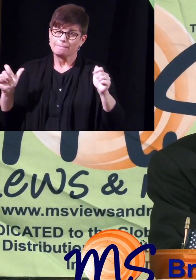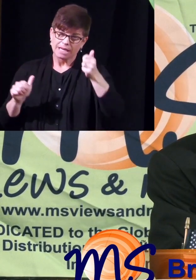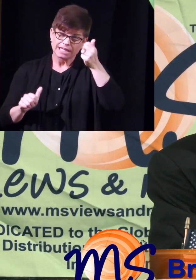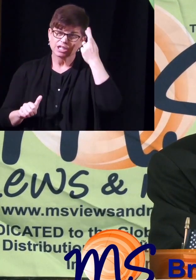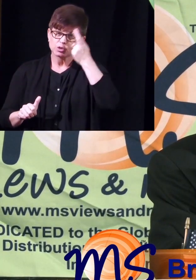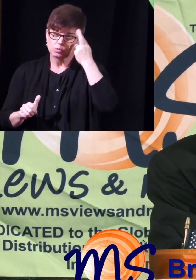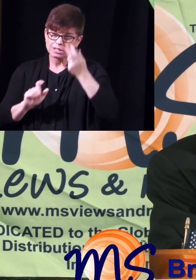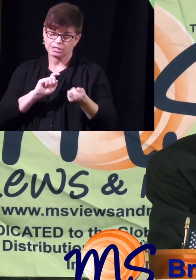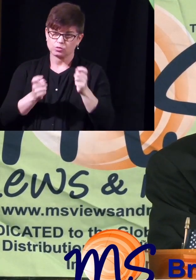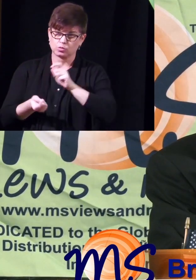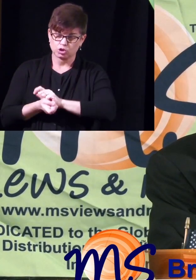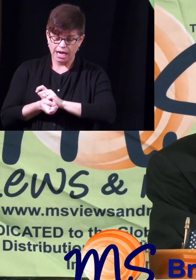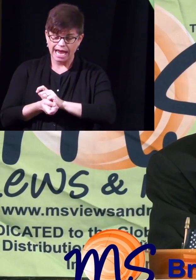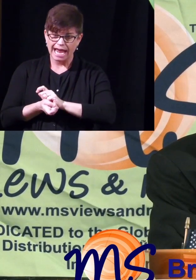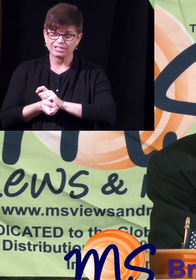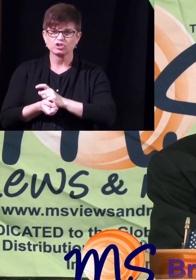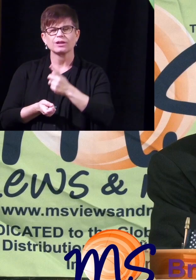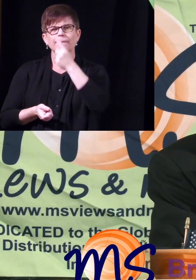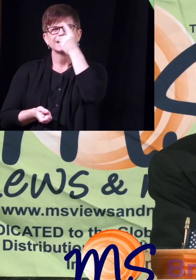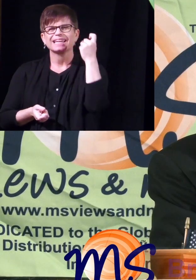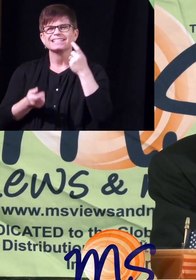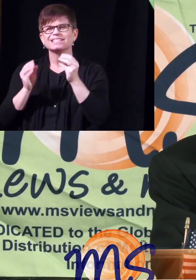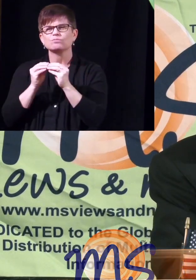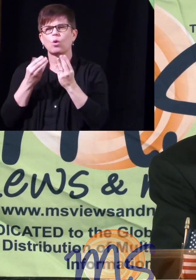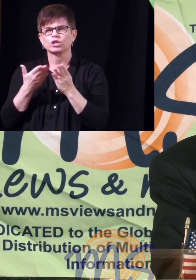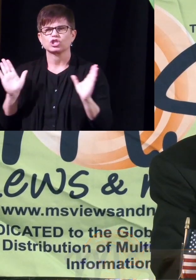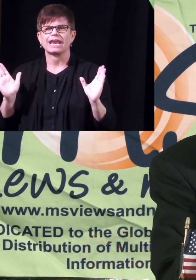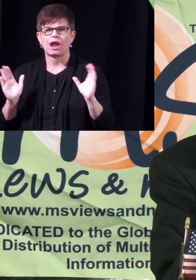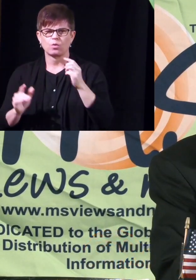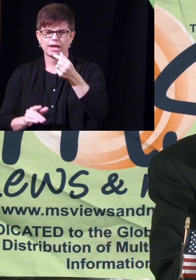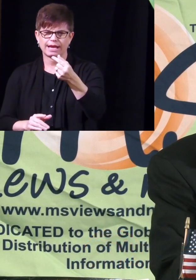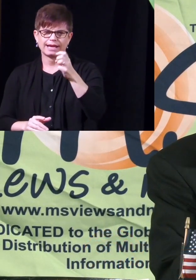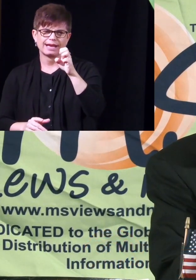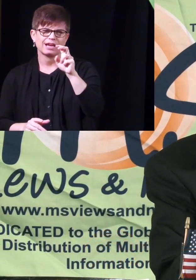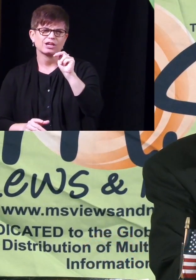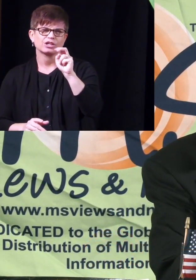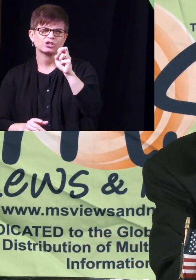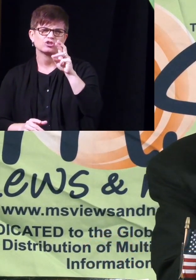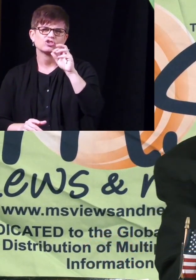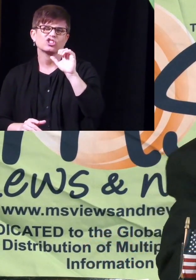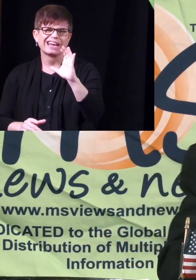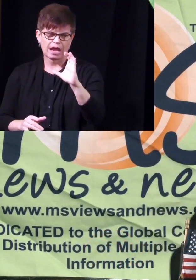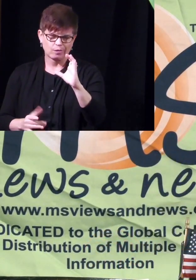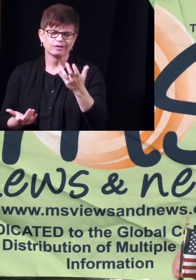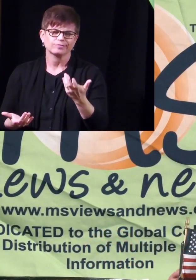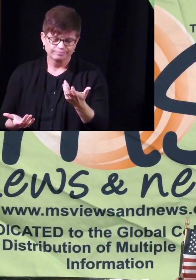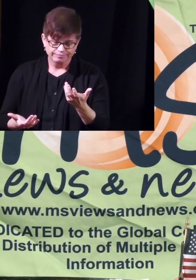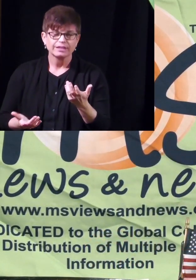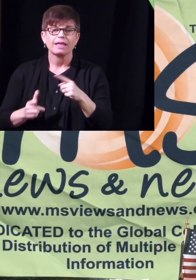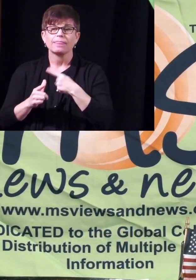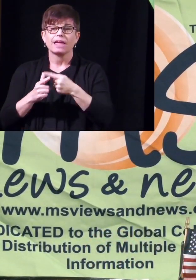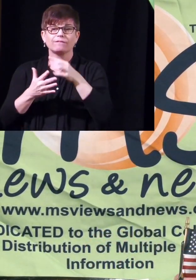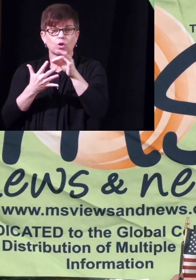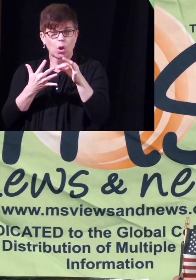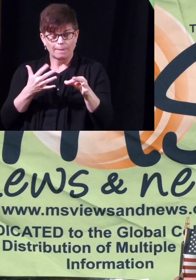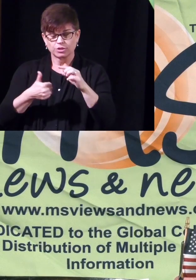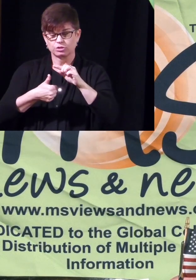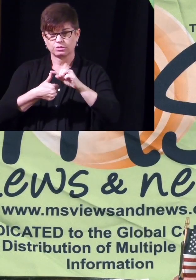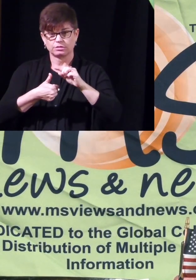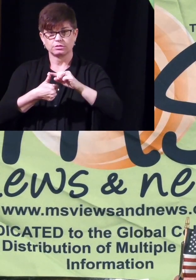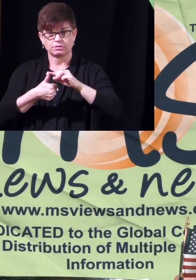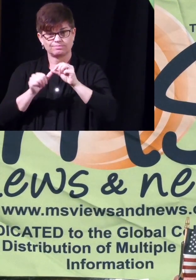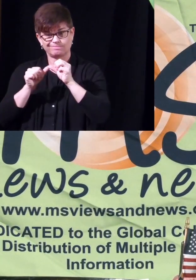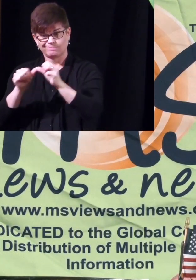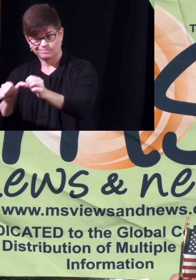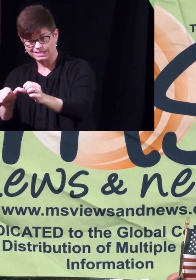when Gilenya became generic. So Gilenya switched to a generic. So at that stage, we had options. Option number one is stay